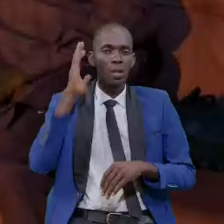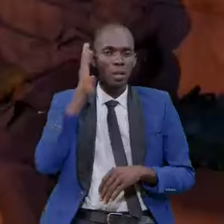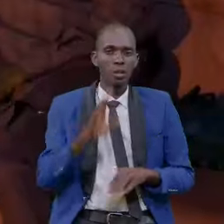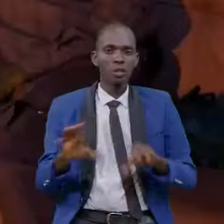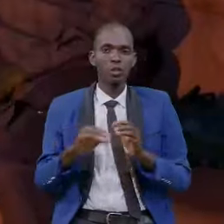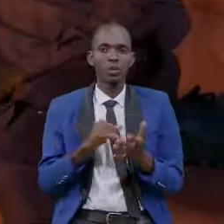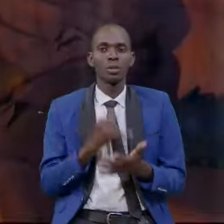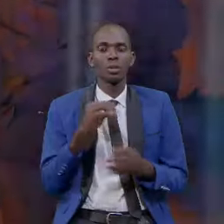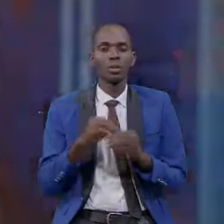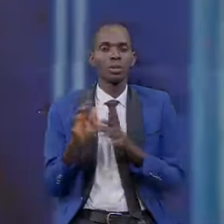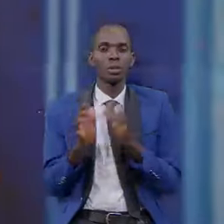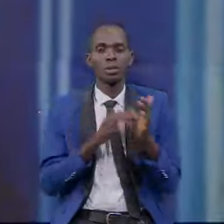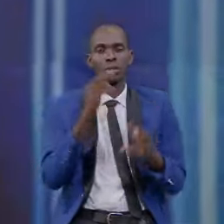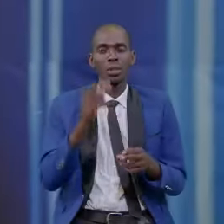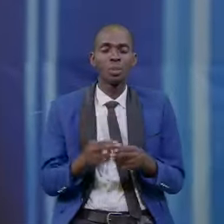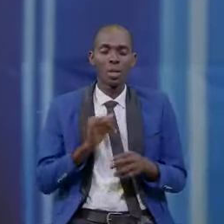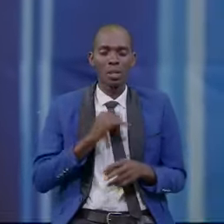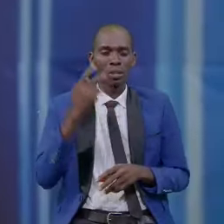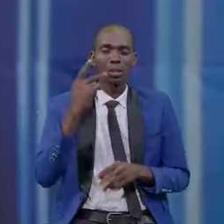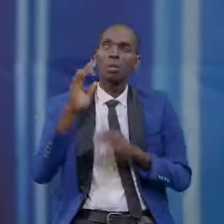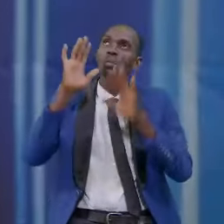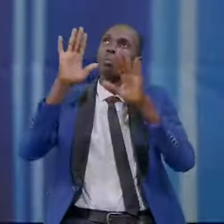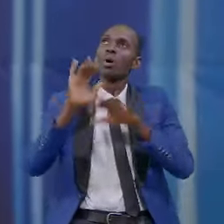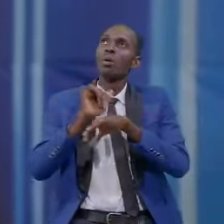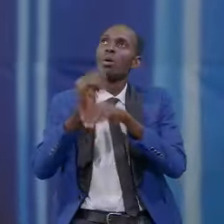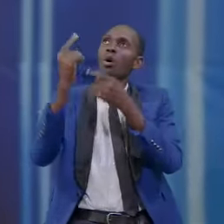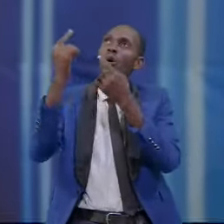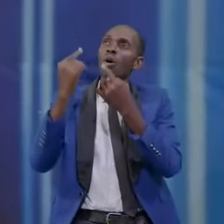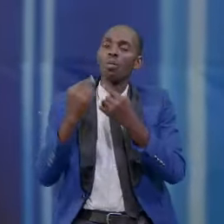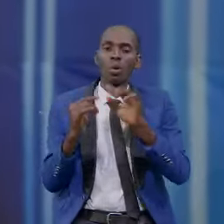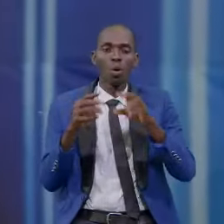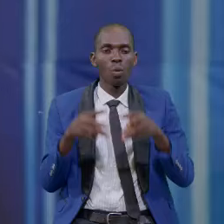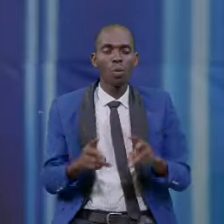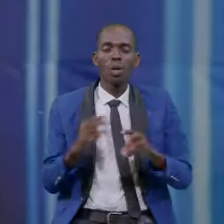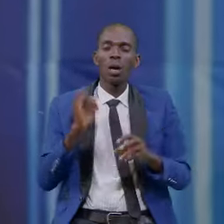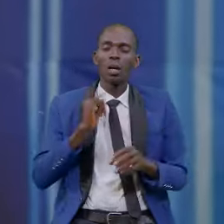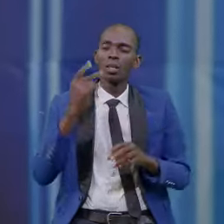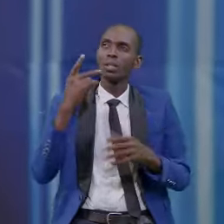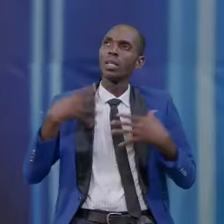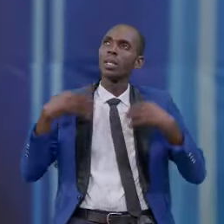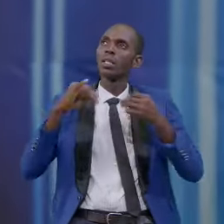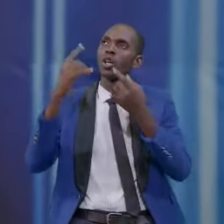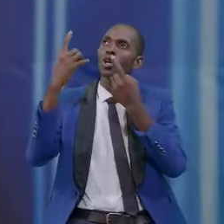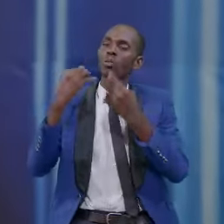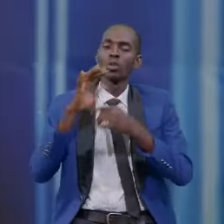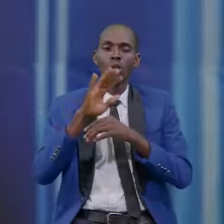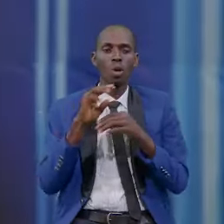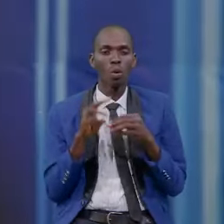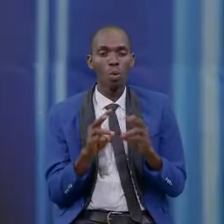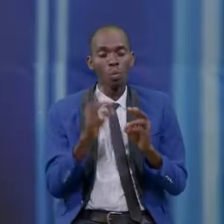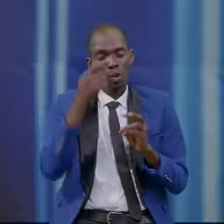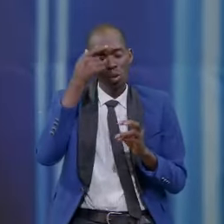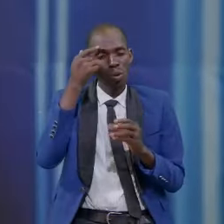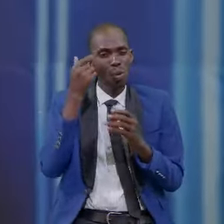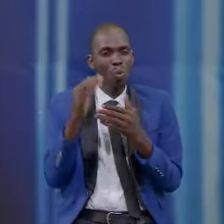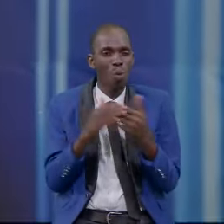I see miracle coming your way there. I see healing coming your way there, because whatsoever